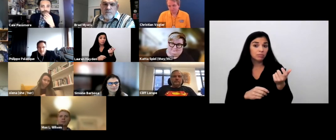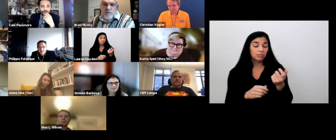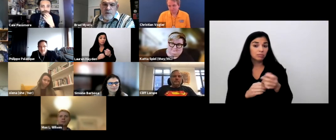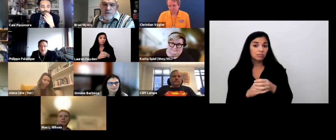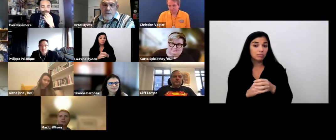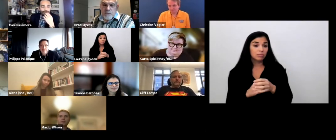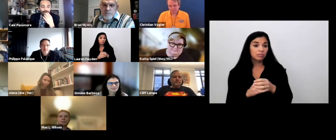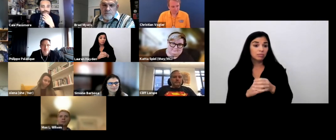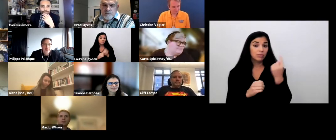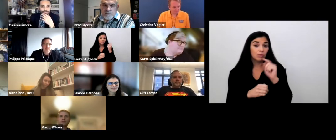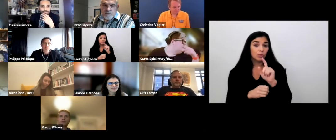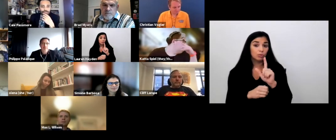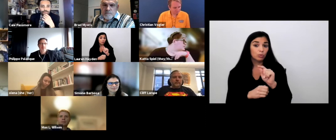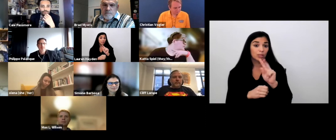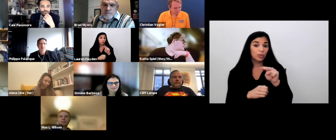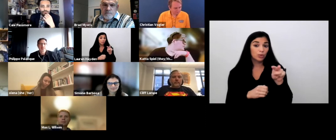for